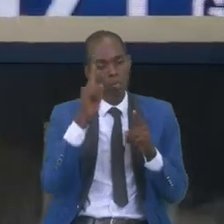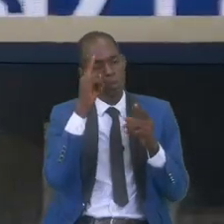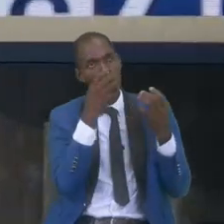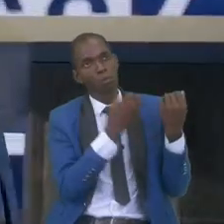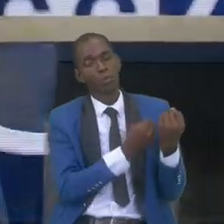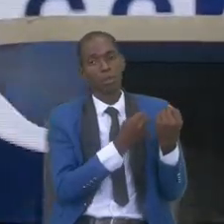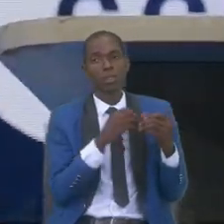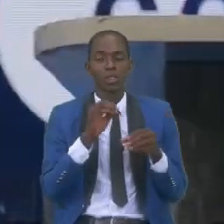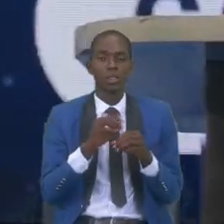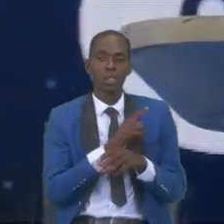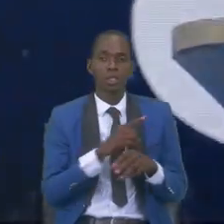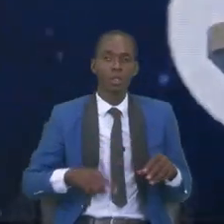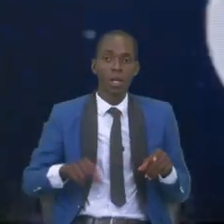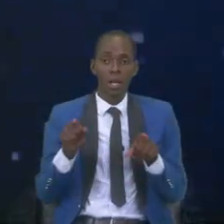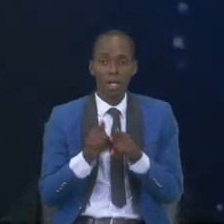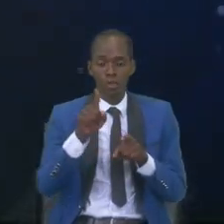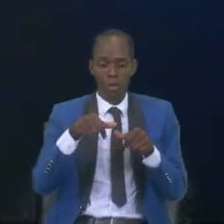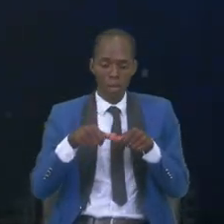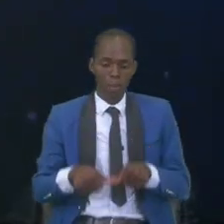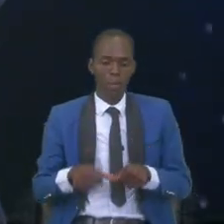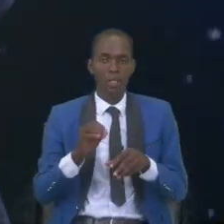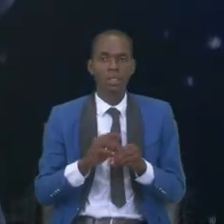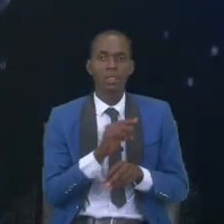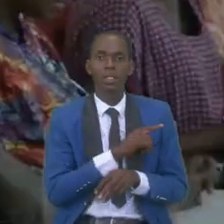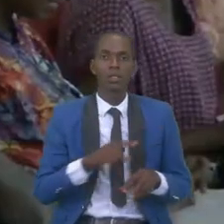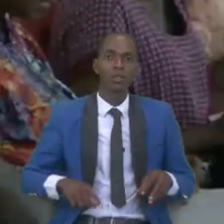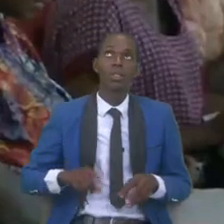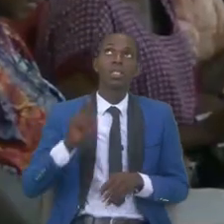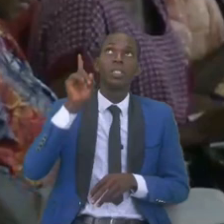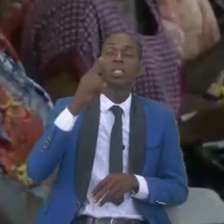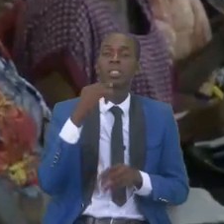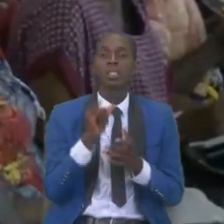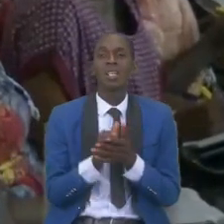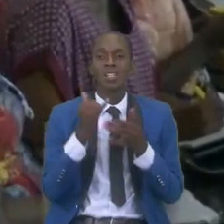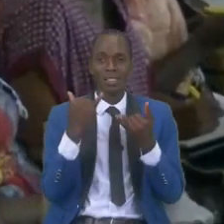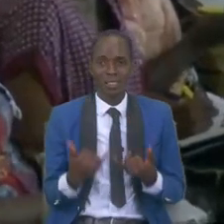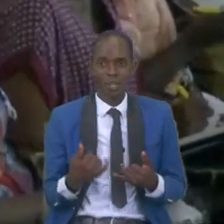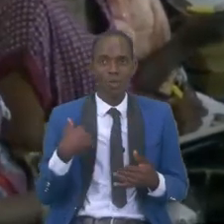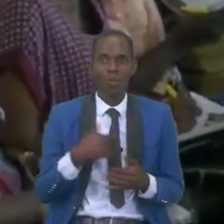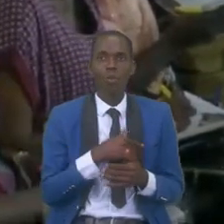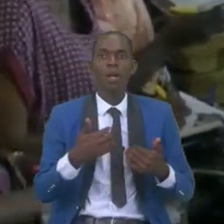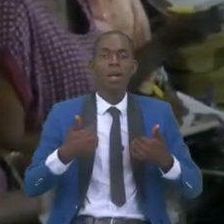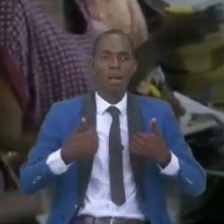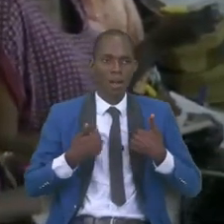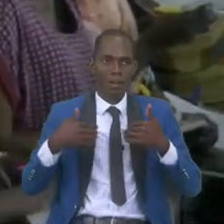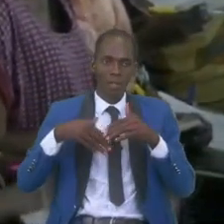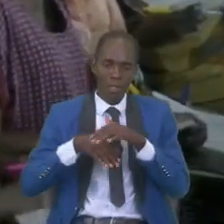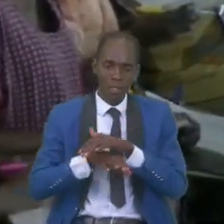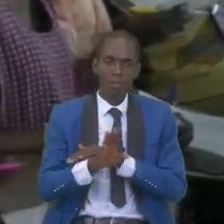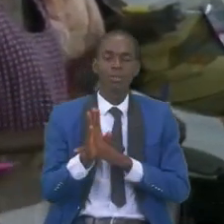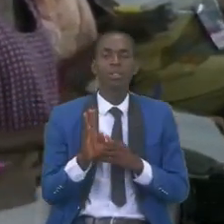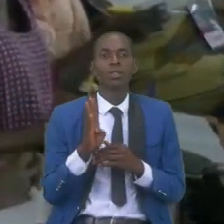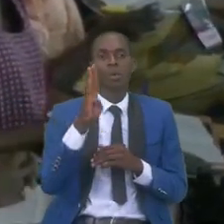you abide in the Lord. He says now we have access by faith, entrance